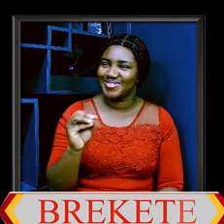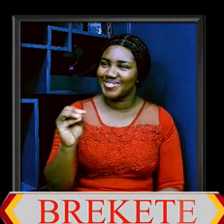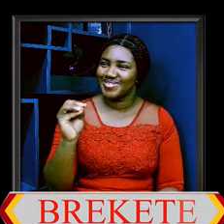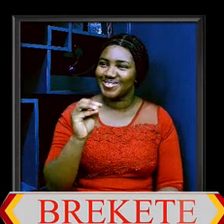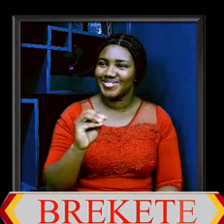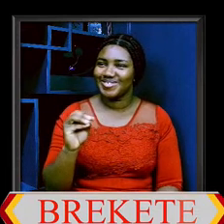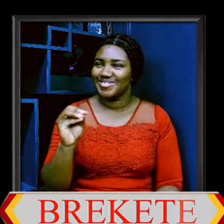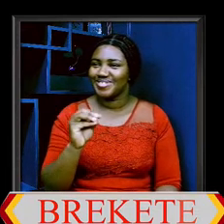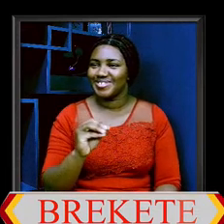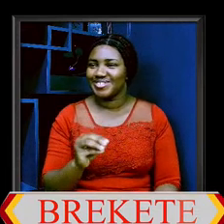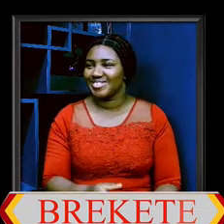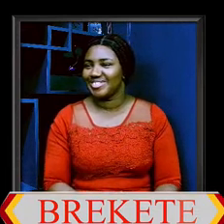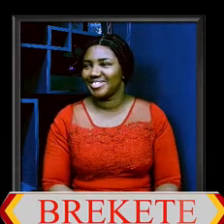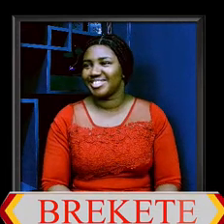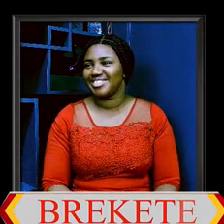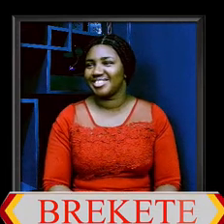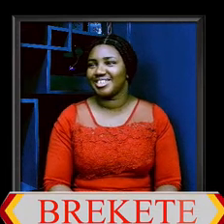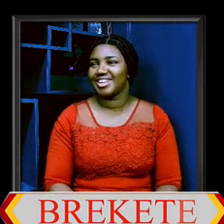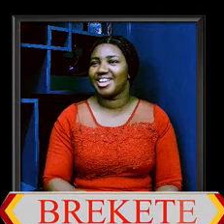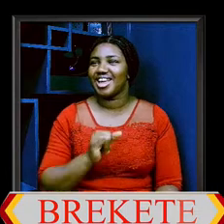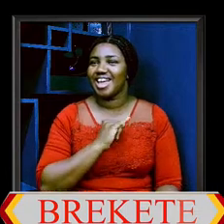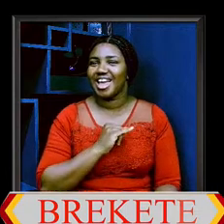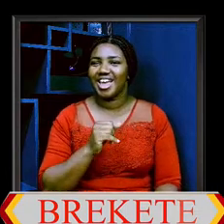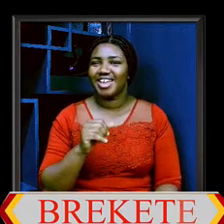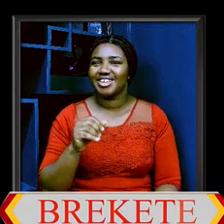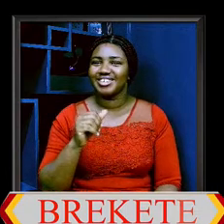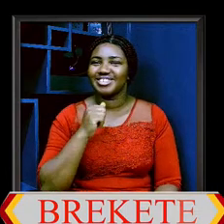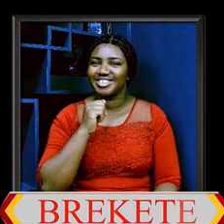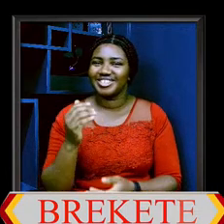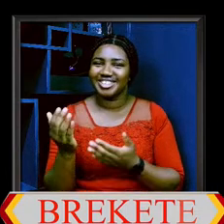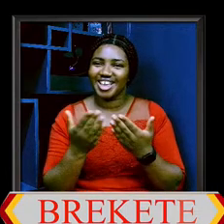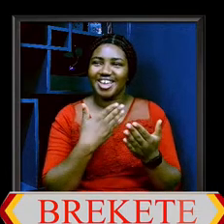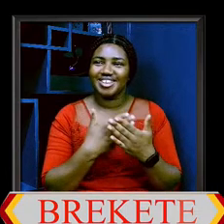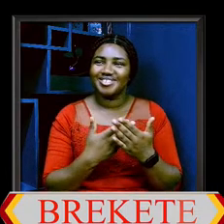team only say I no carry money come up